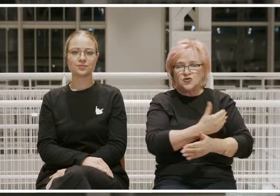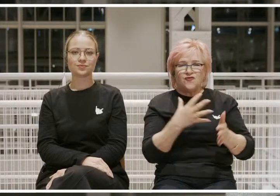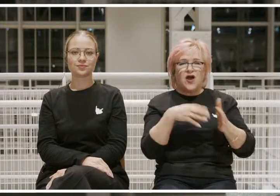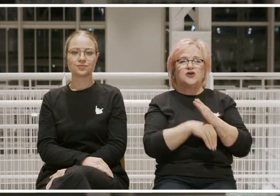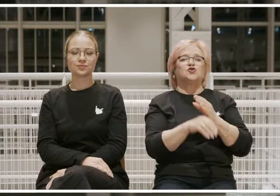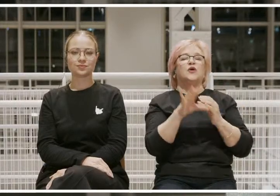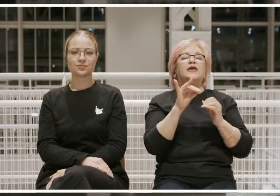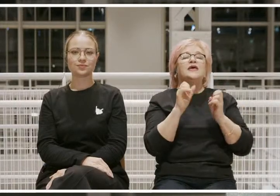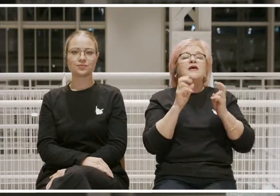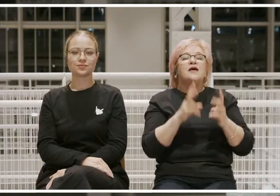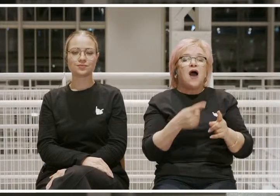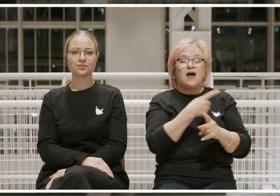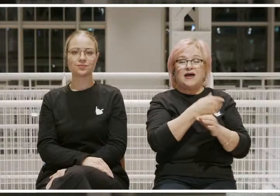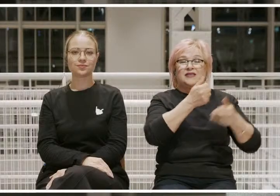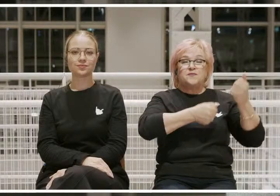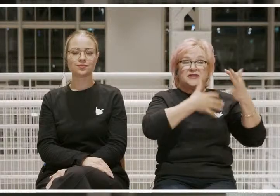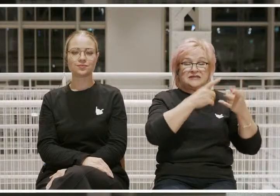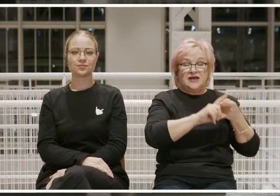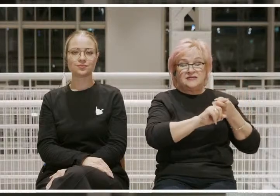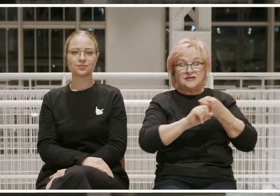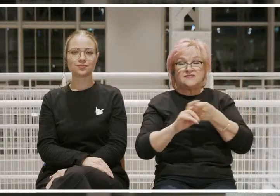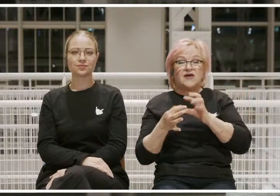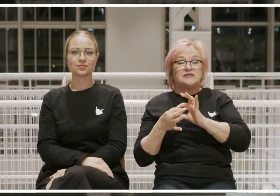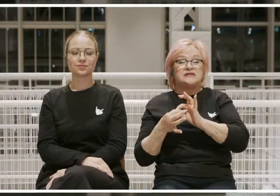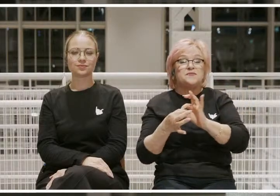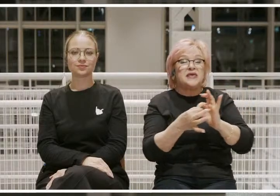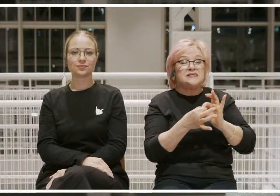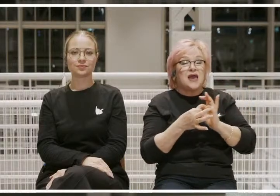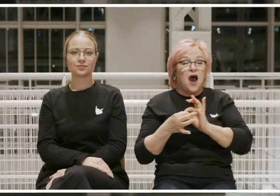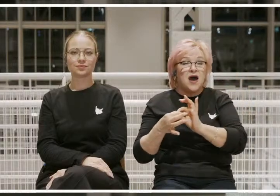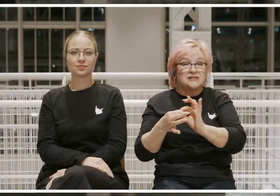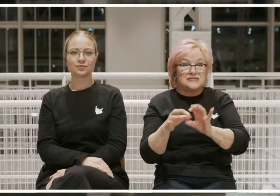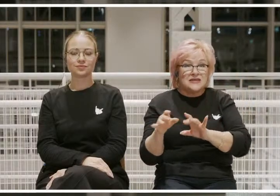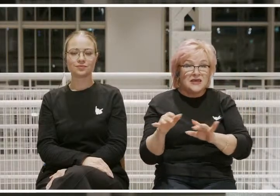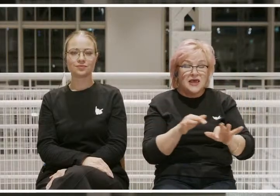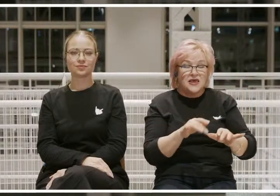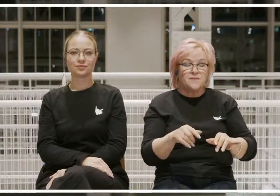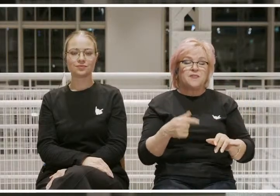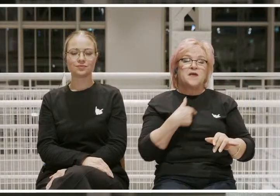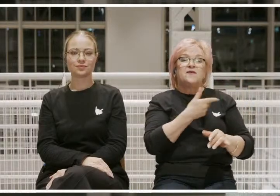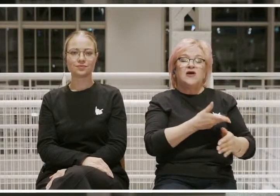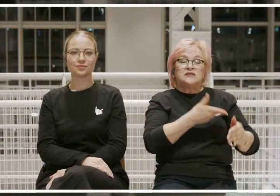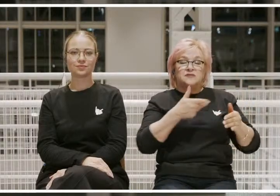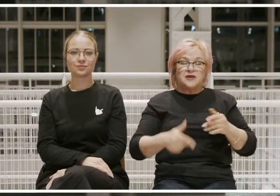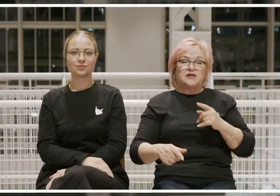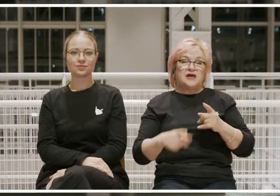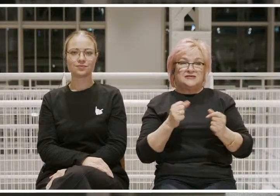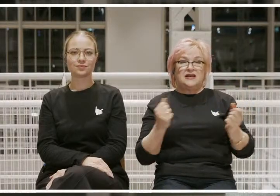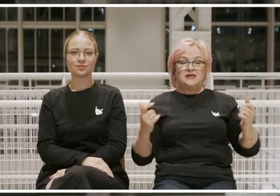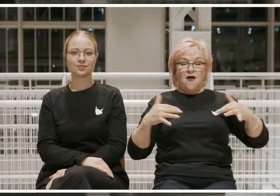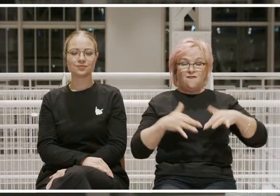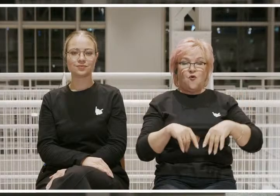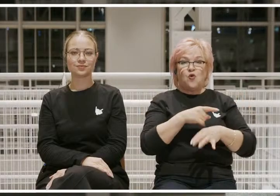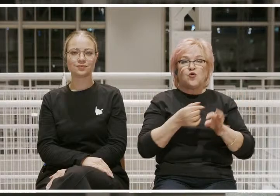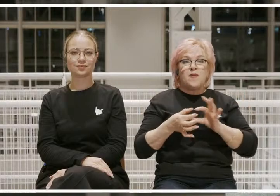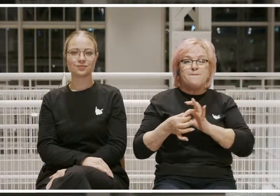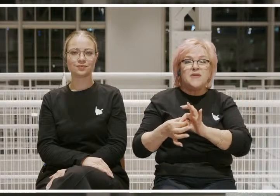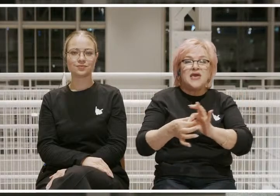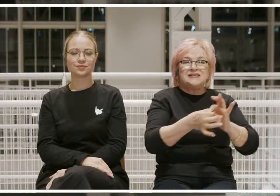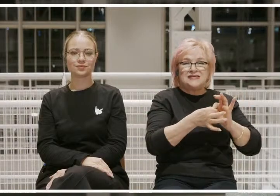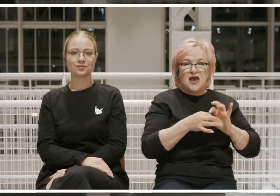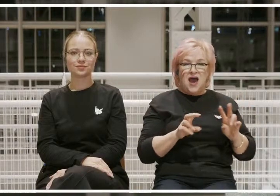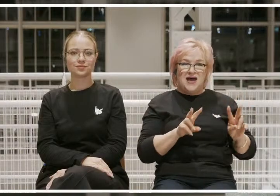the mediation, because of course we invited you to the mediation forum, so we really take